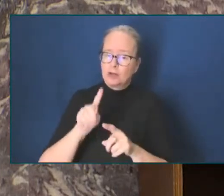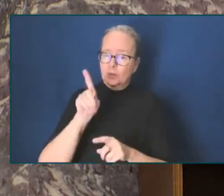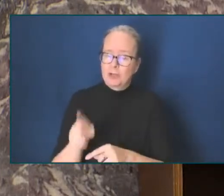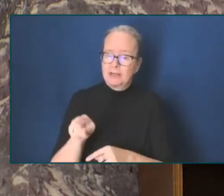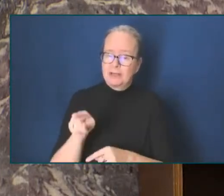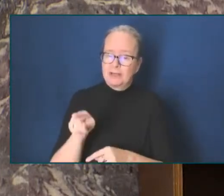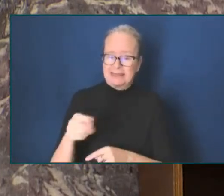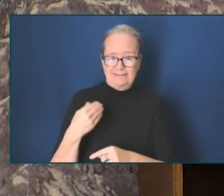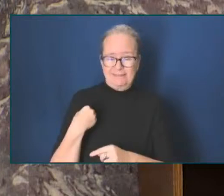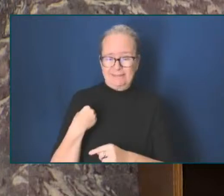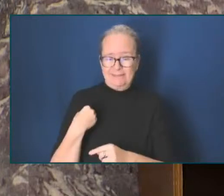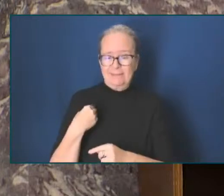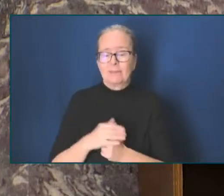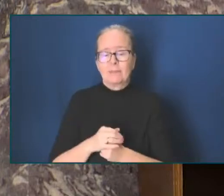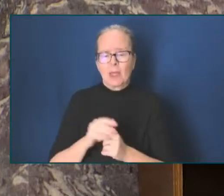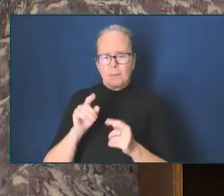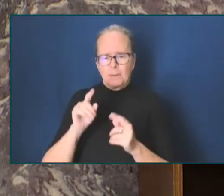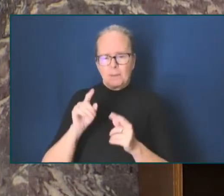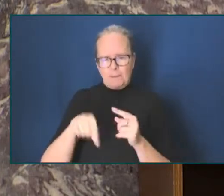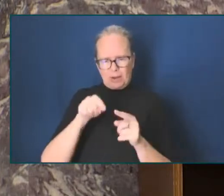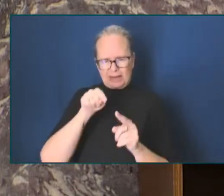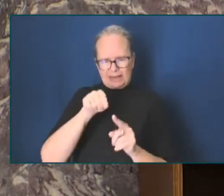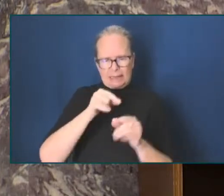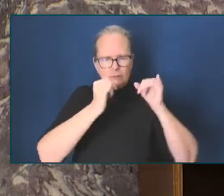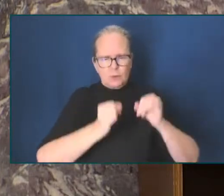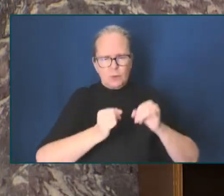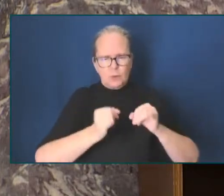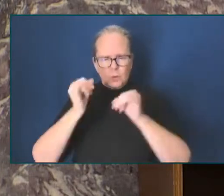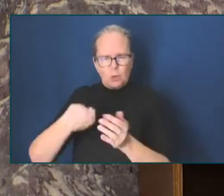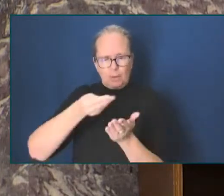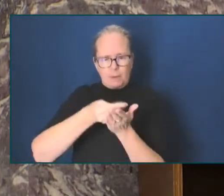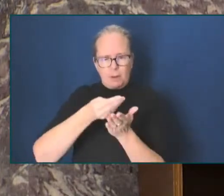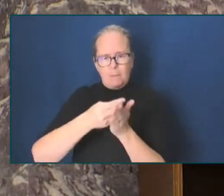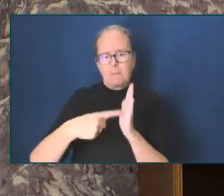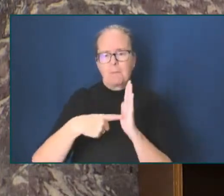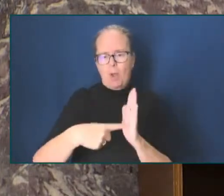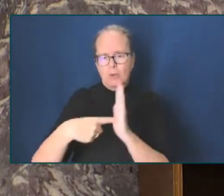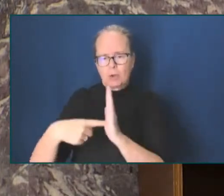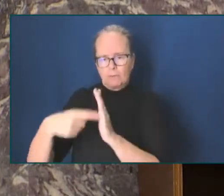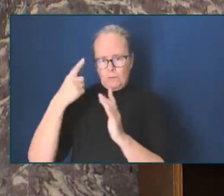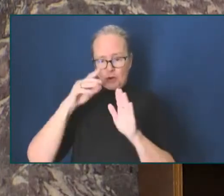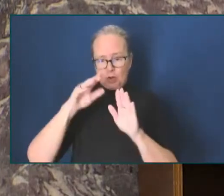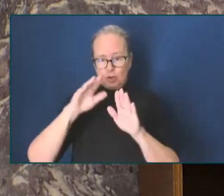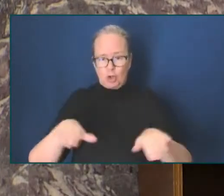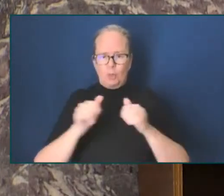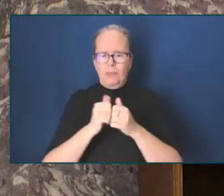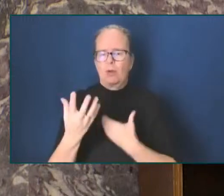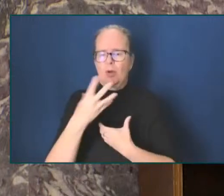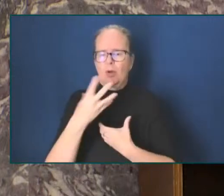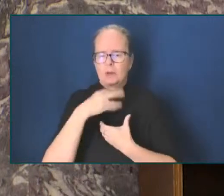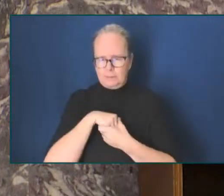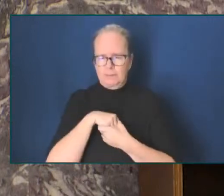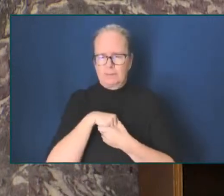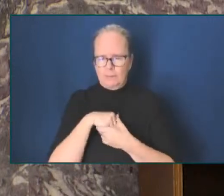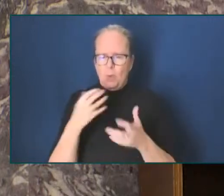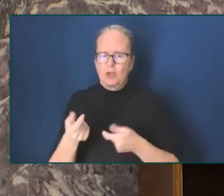and replacing it with a hub model. Yesterday, the Minister of Children and Family Development stated, quote, "There was a select standing committee